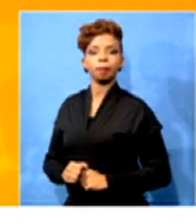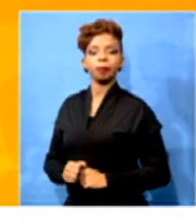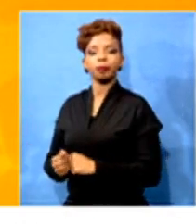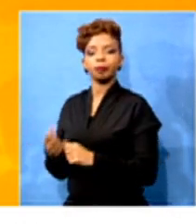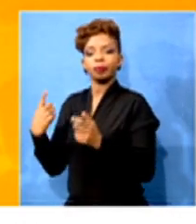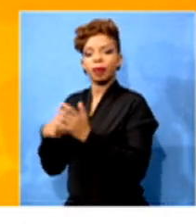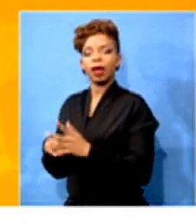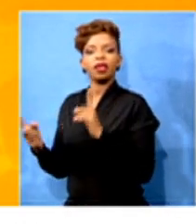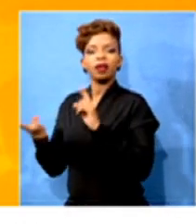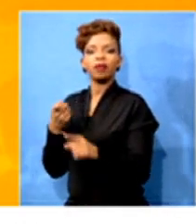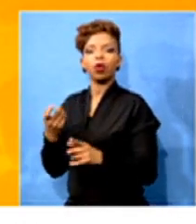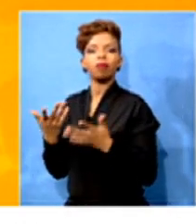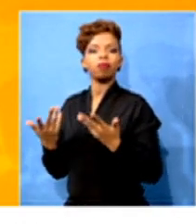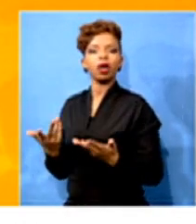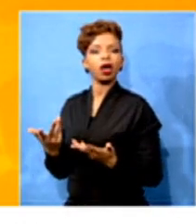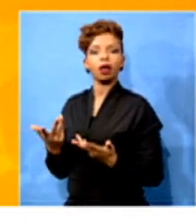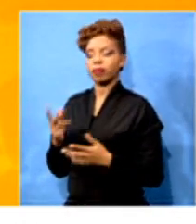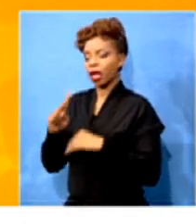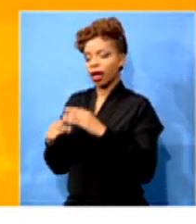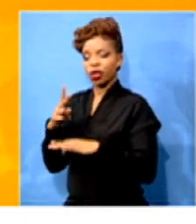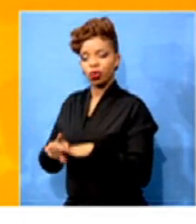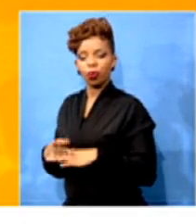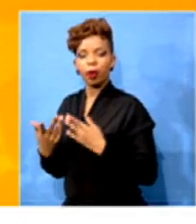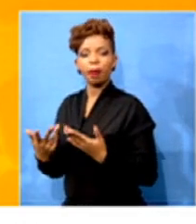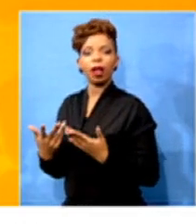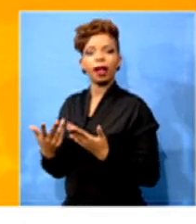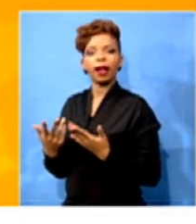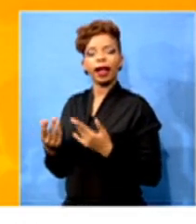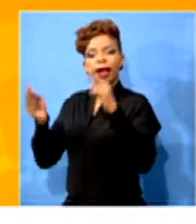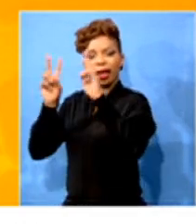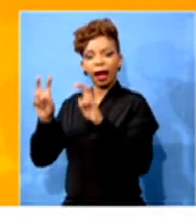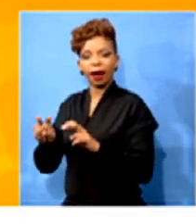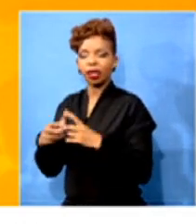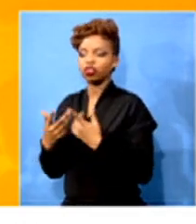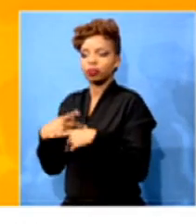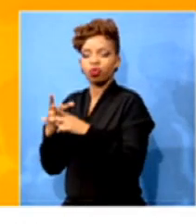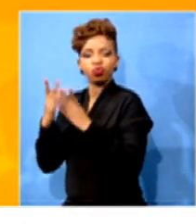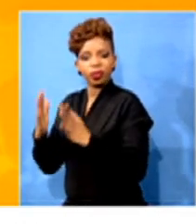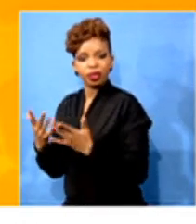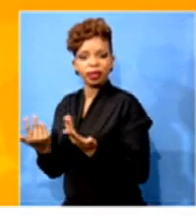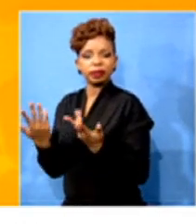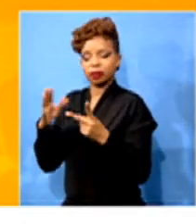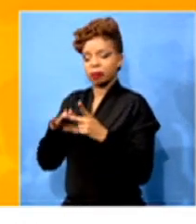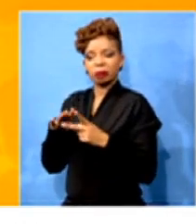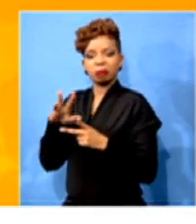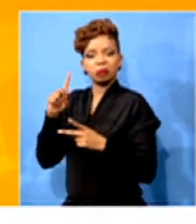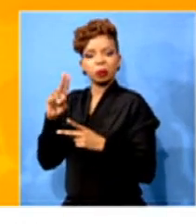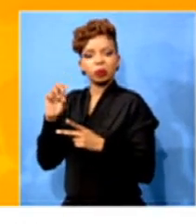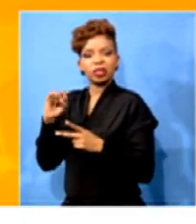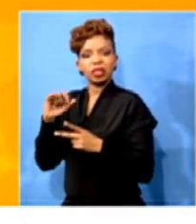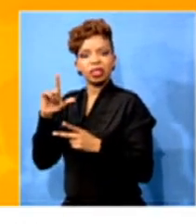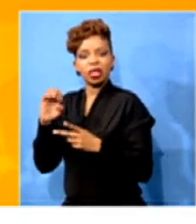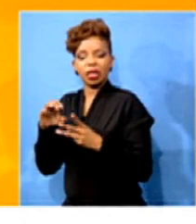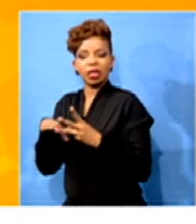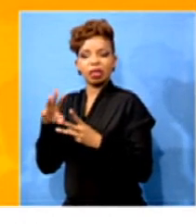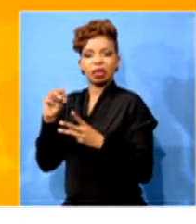renewable energy producers, and also those plants like Kusile and Medupi? Aren't they supposed